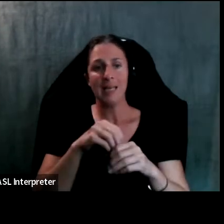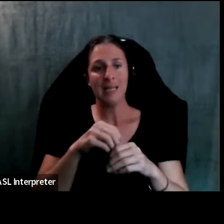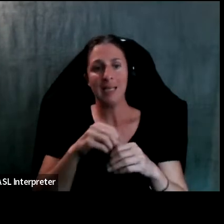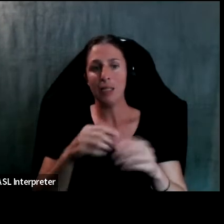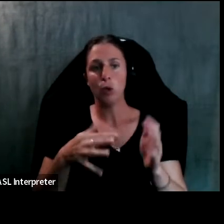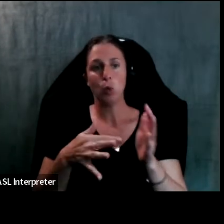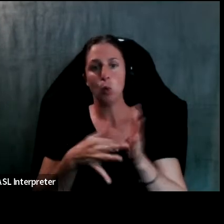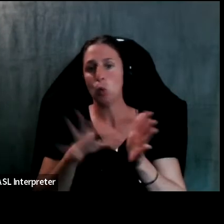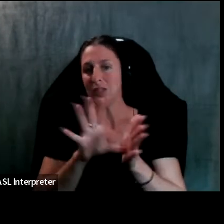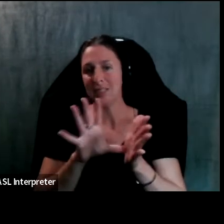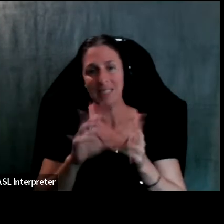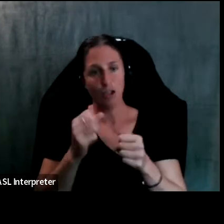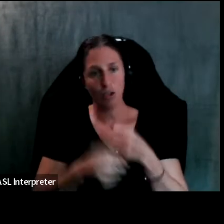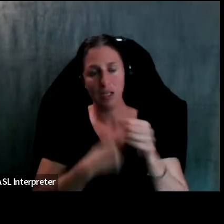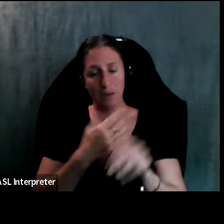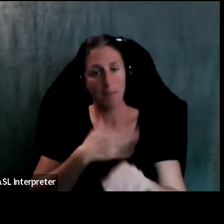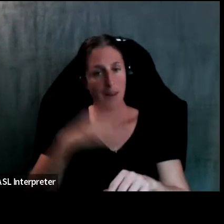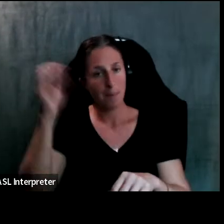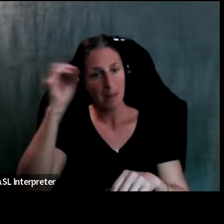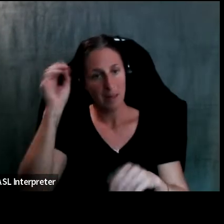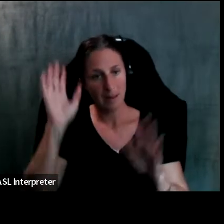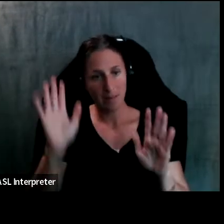opinion. But that's,